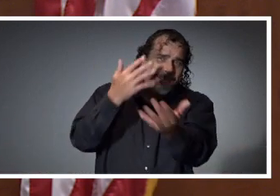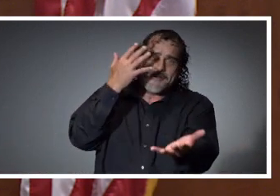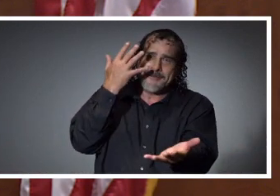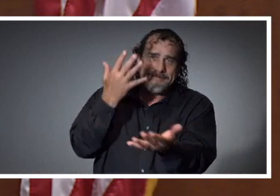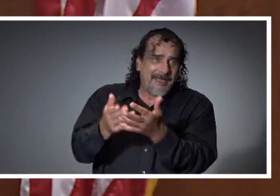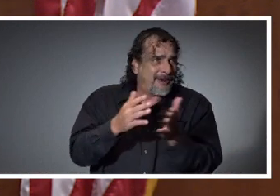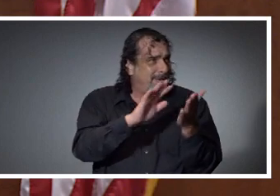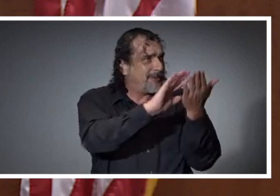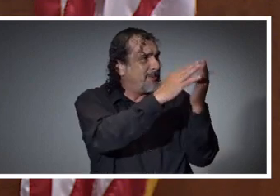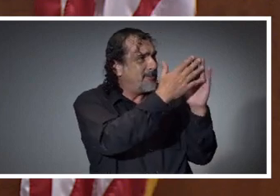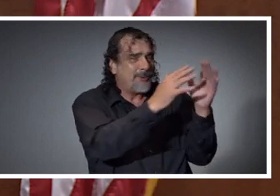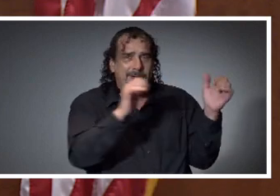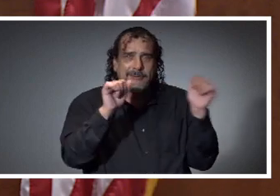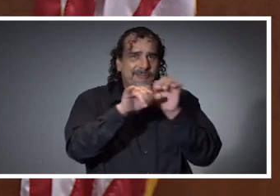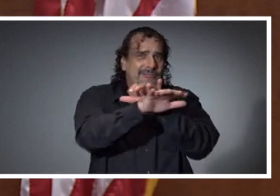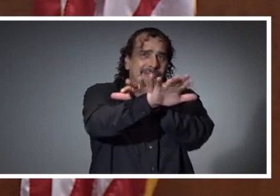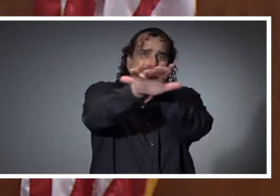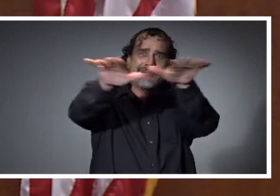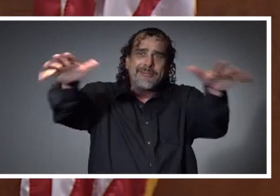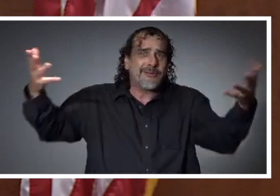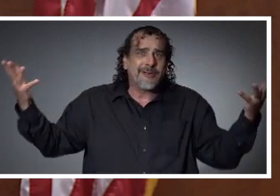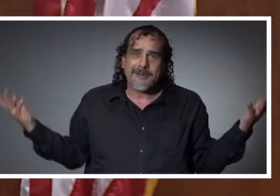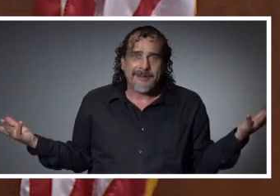transmission, and there are some individuals that are